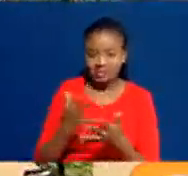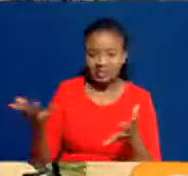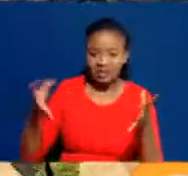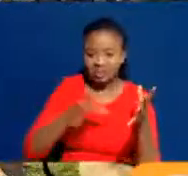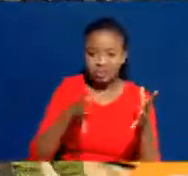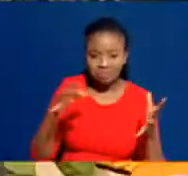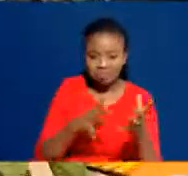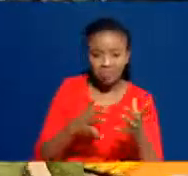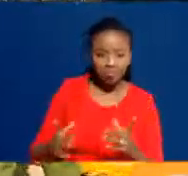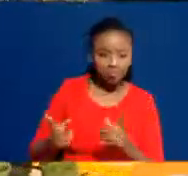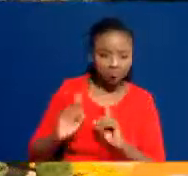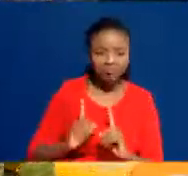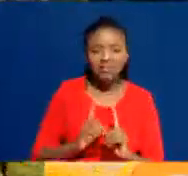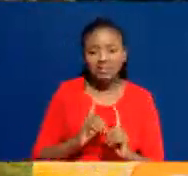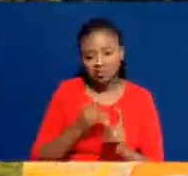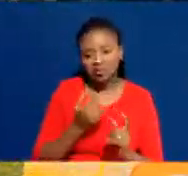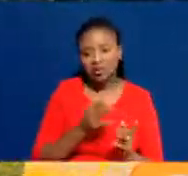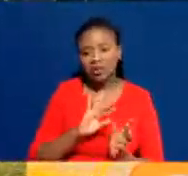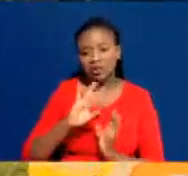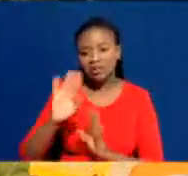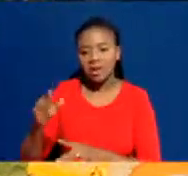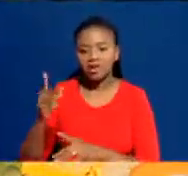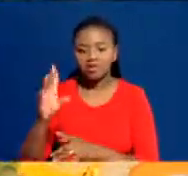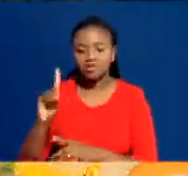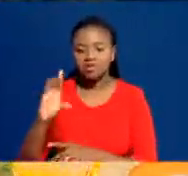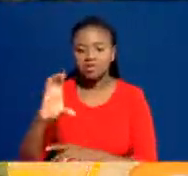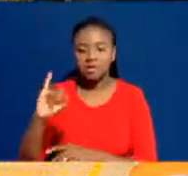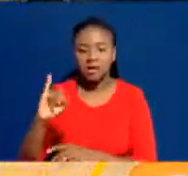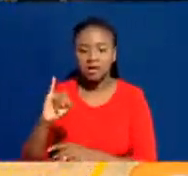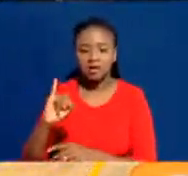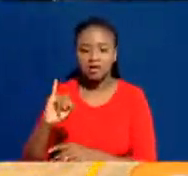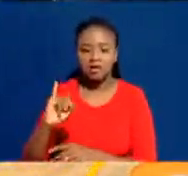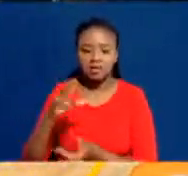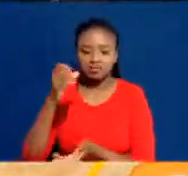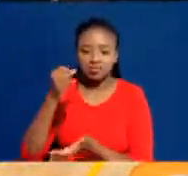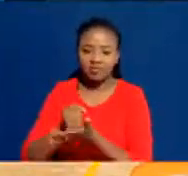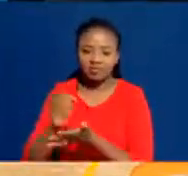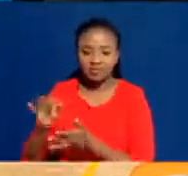headquarters along Kiambu Road. Seth Olale, Citizen TV, Nairobi.